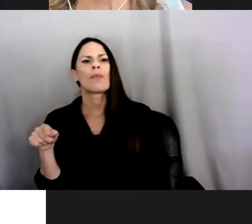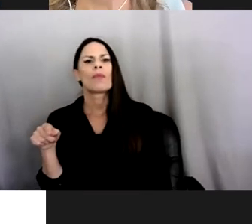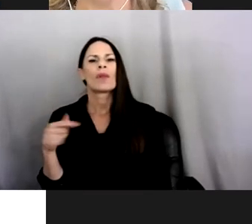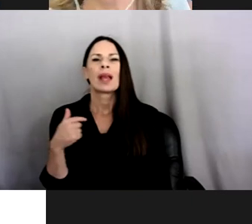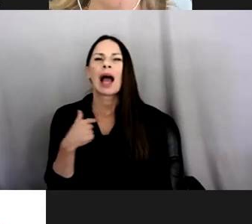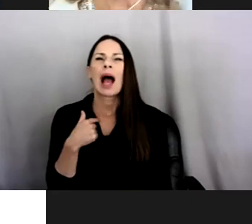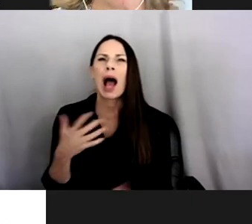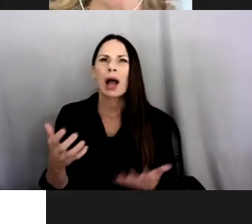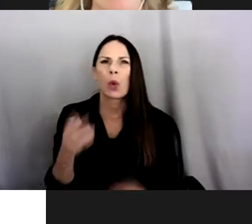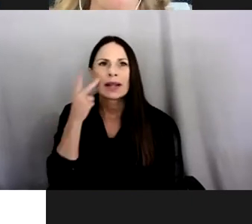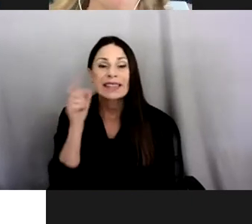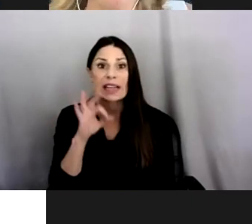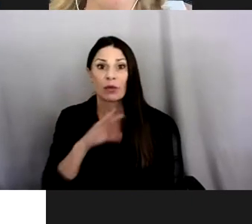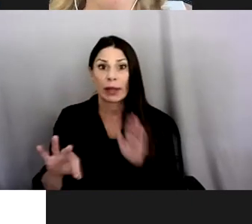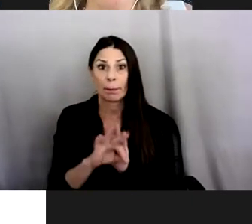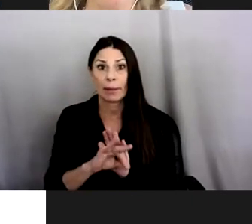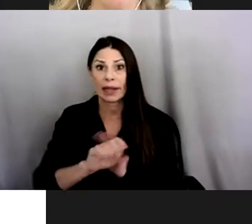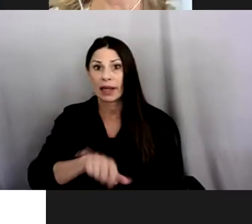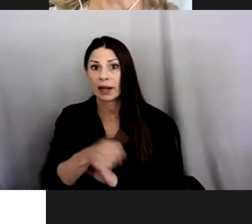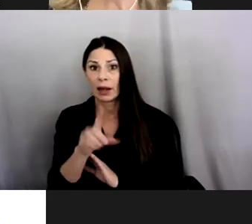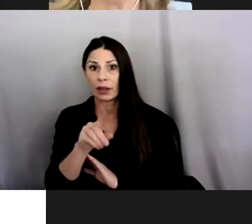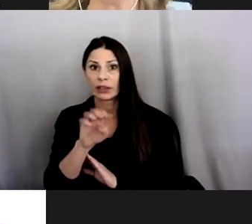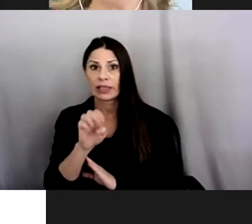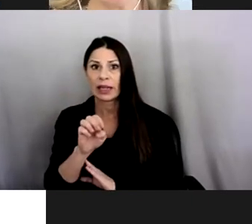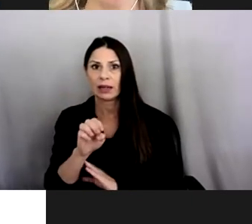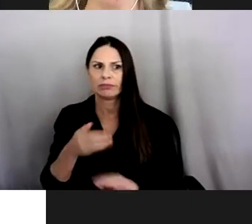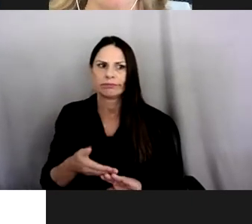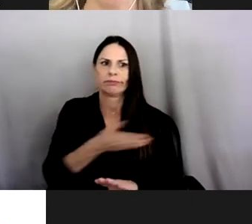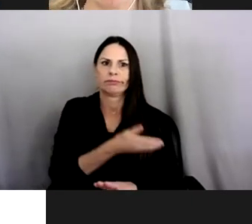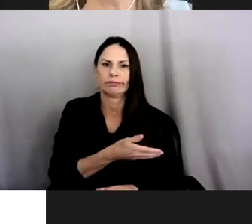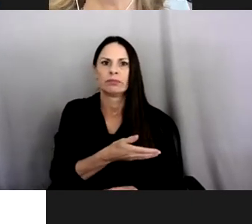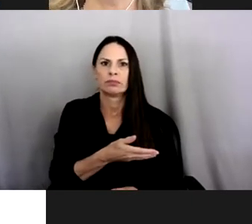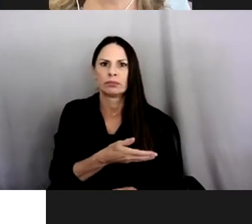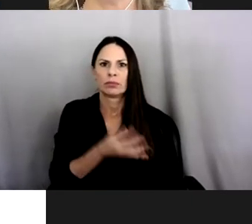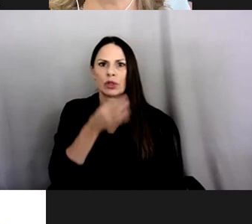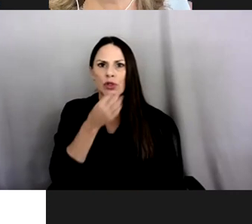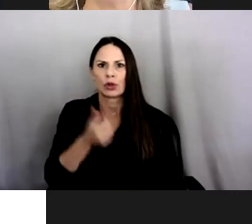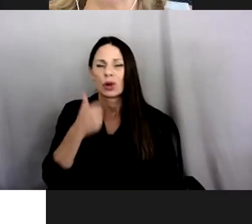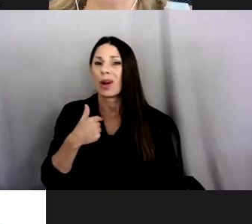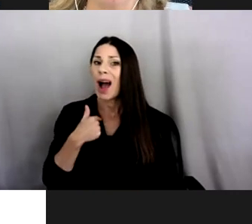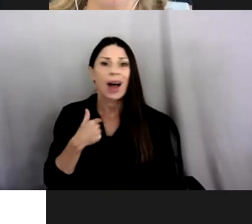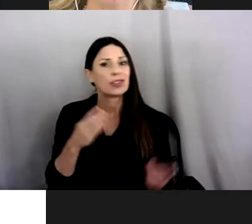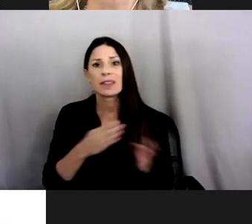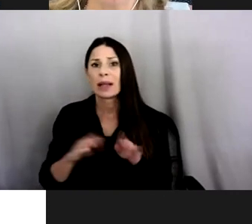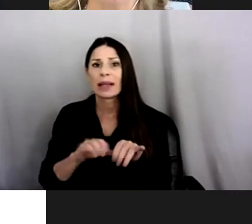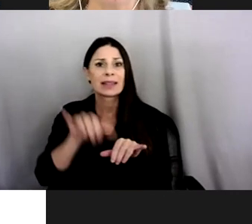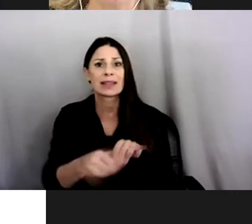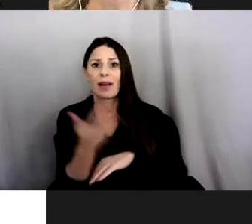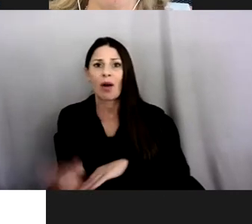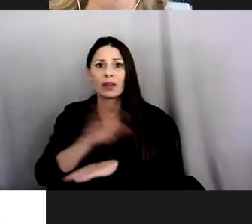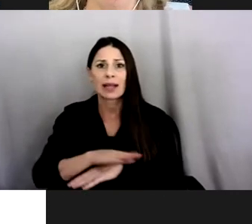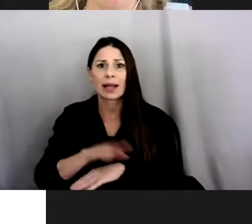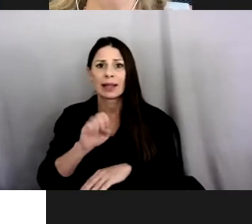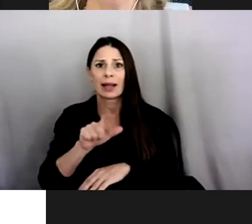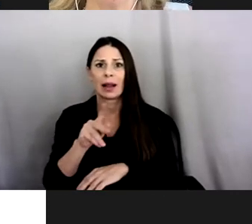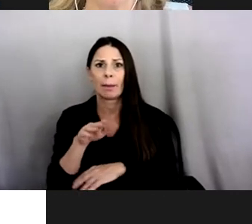date sooner rather than tying it to the thing, and I'll just plan a whole day in El Paso. And if there's other things, I think that